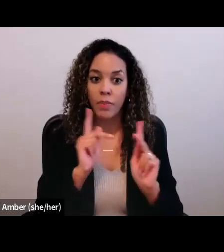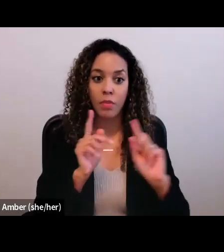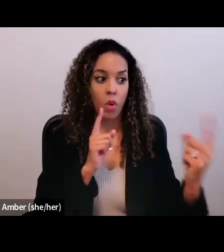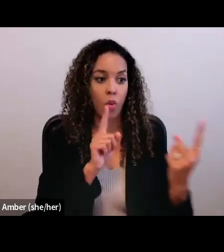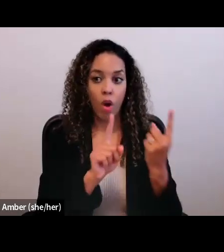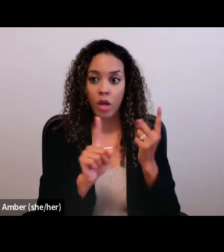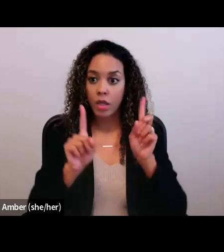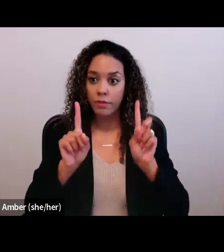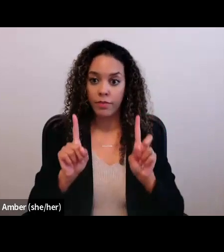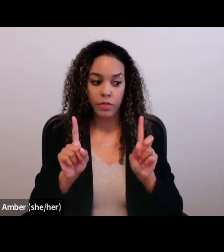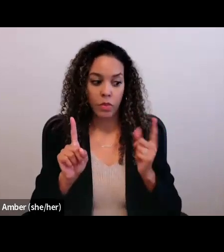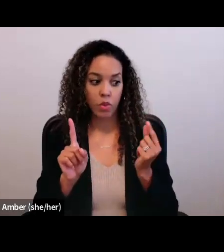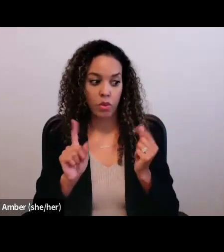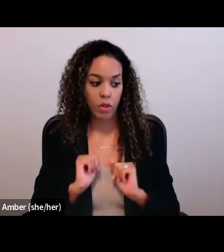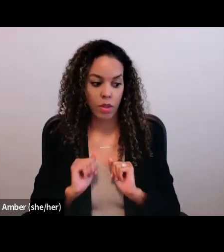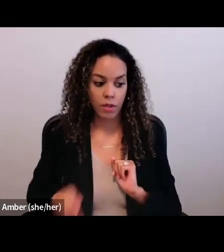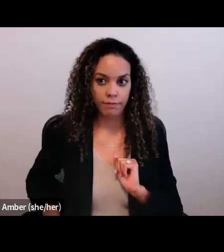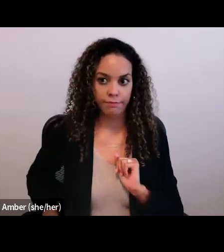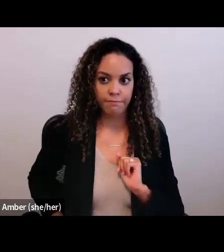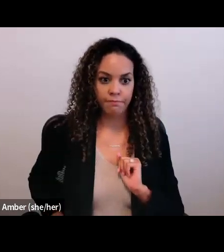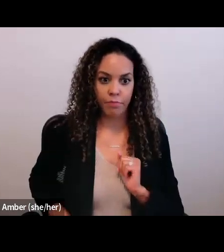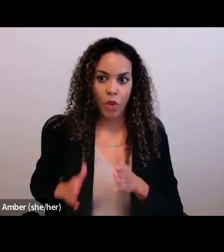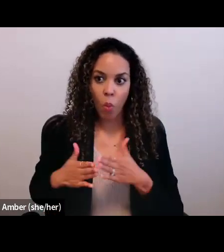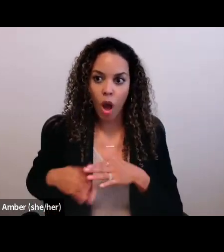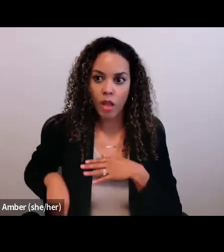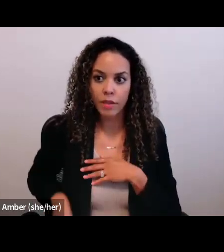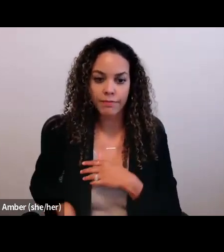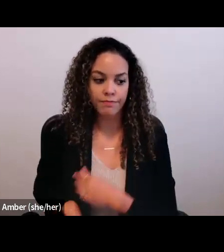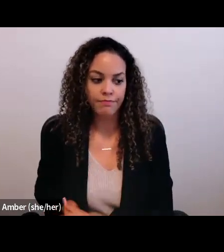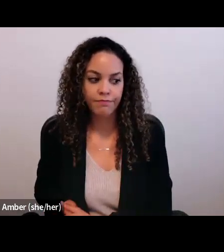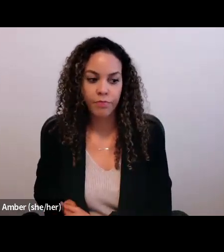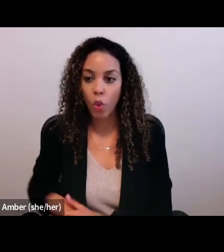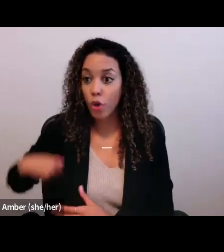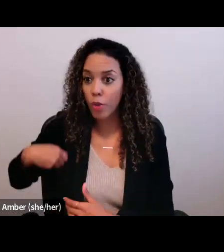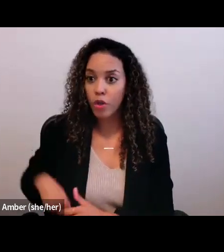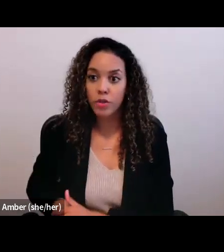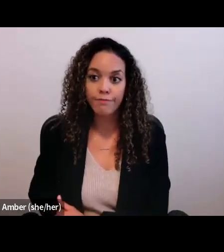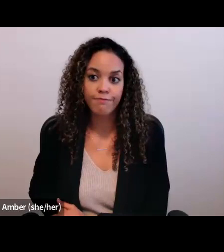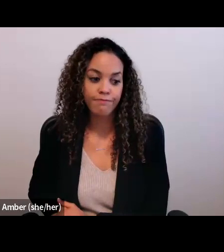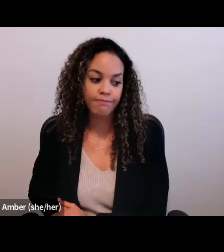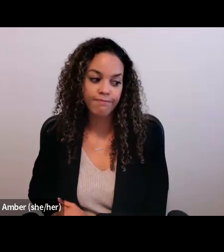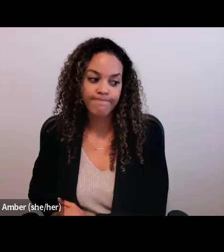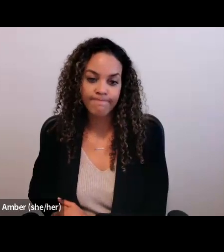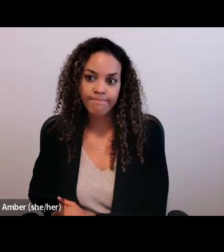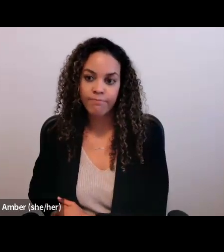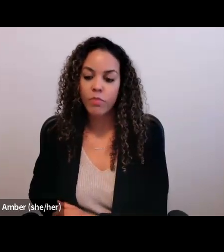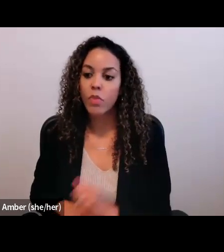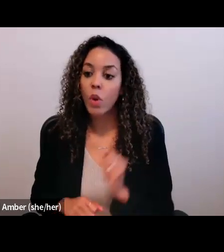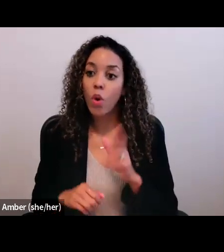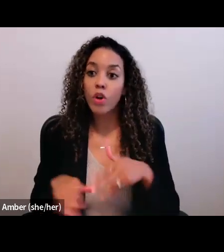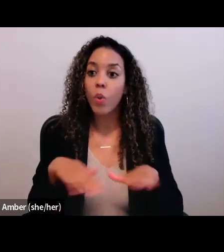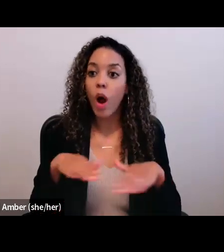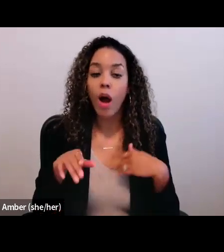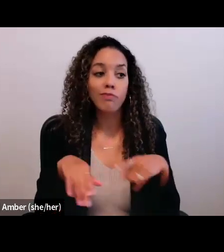mat, or you grab your purse and hold it in. Or you're walking down the street and all of a sudden you hear the different languages. And guess